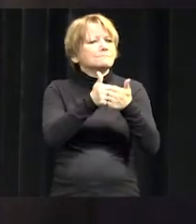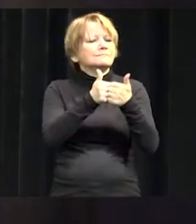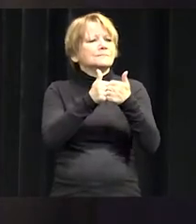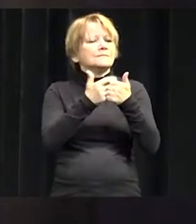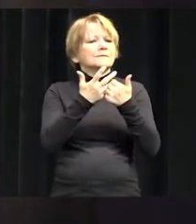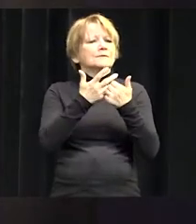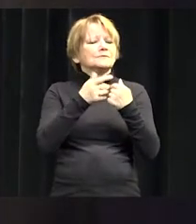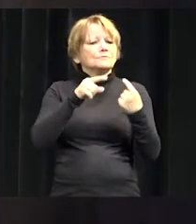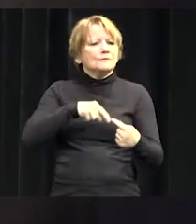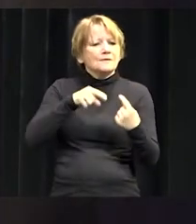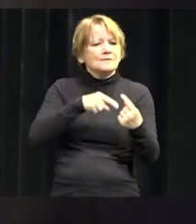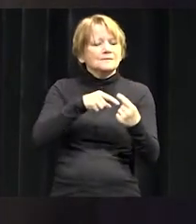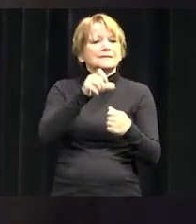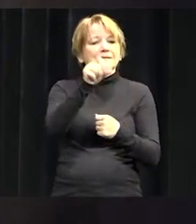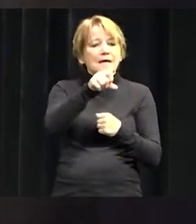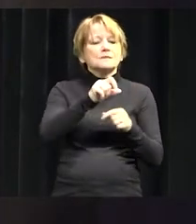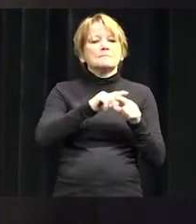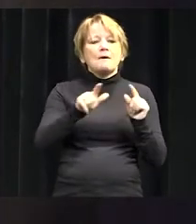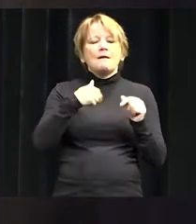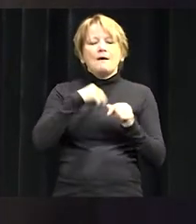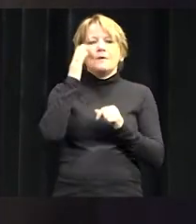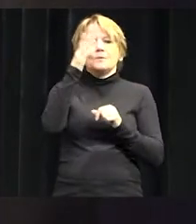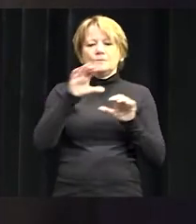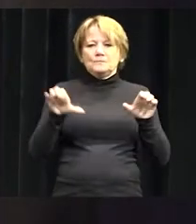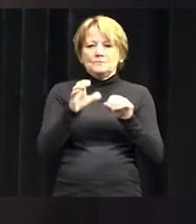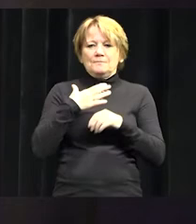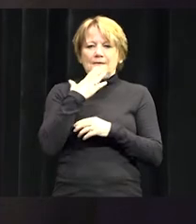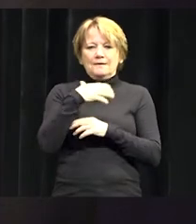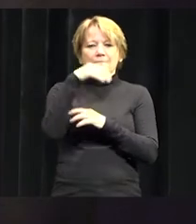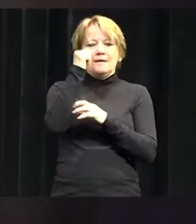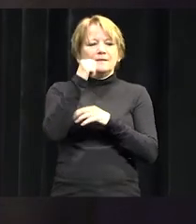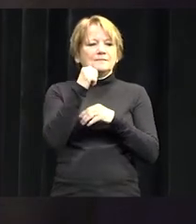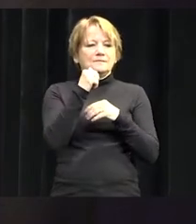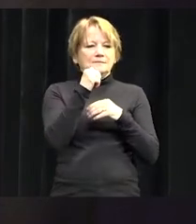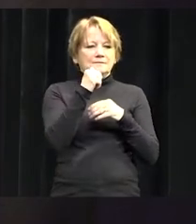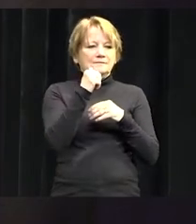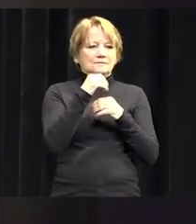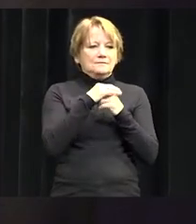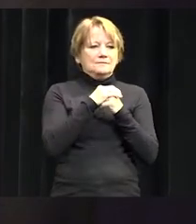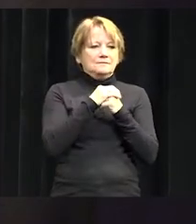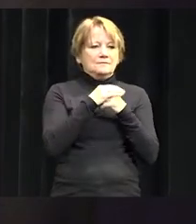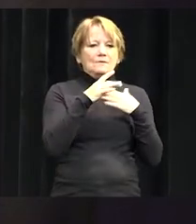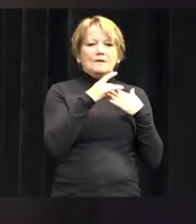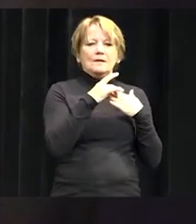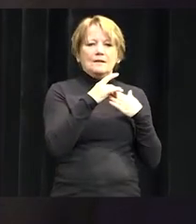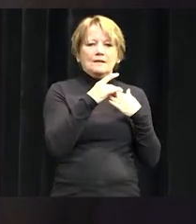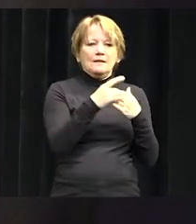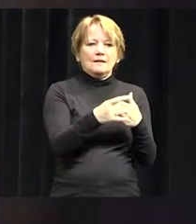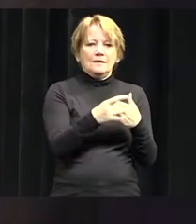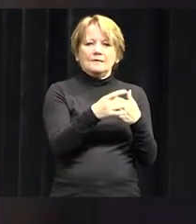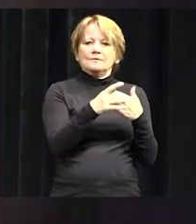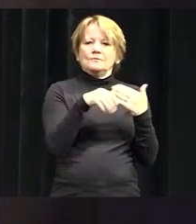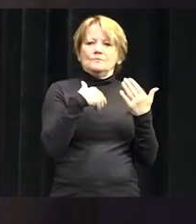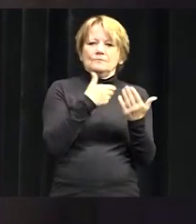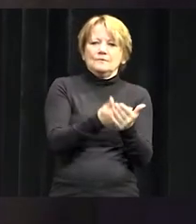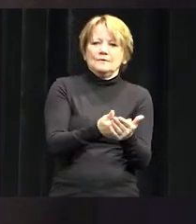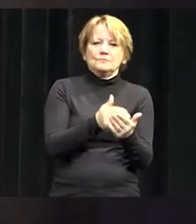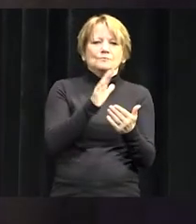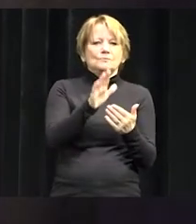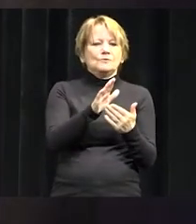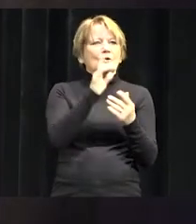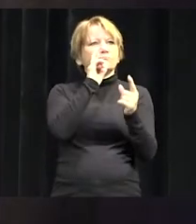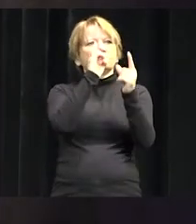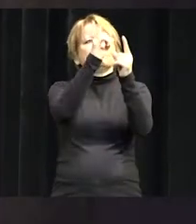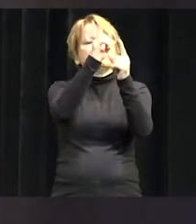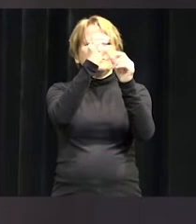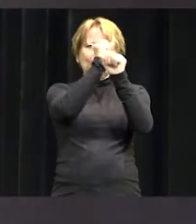of and you all trusted me which was a huge responsibility that i agreed to be